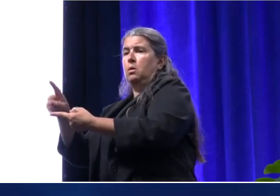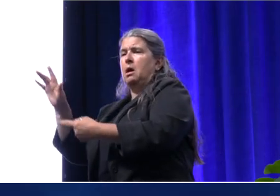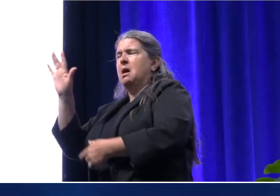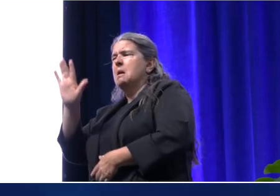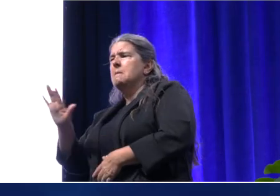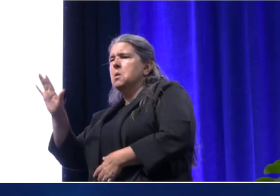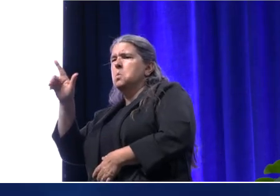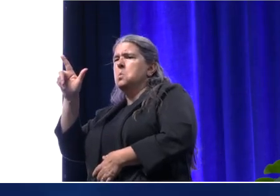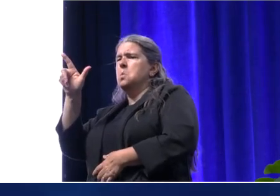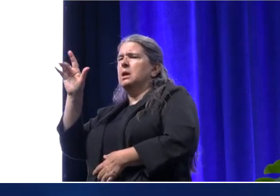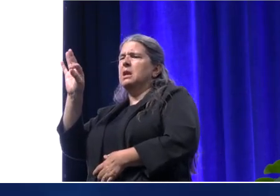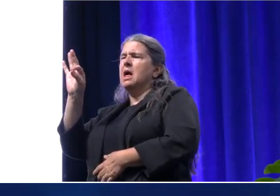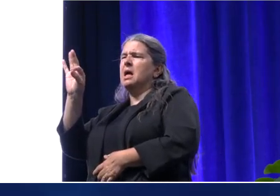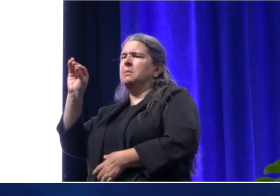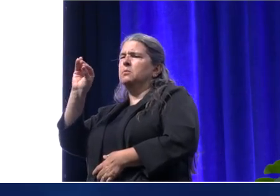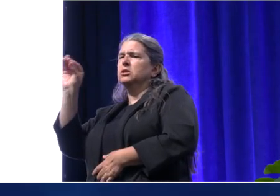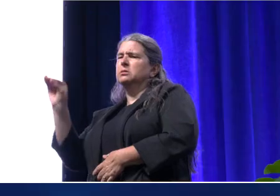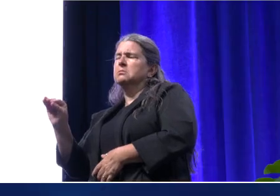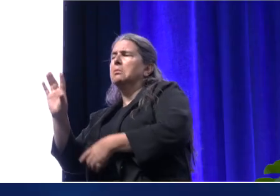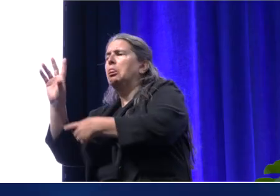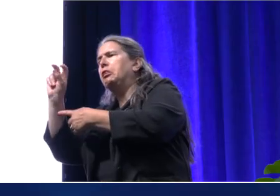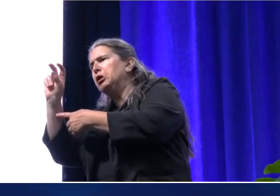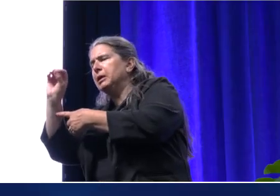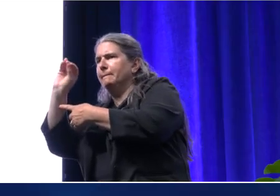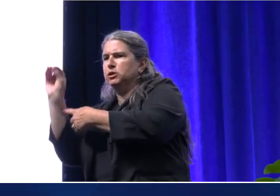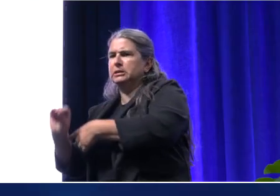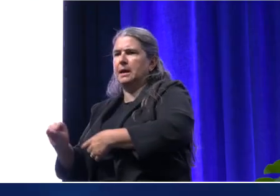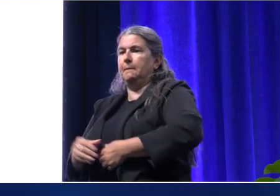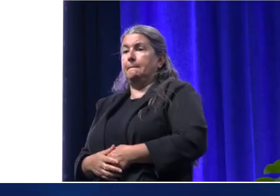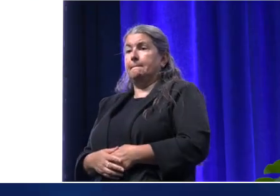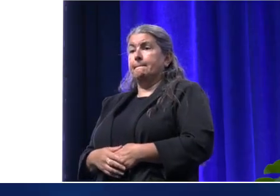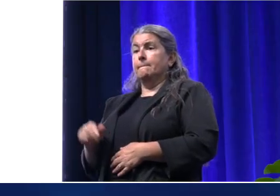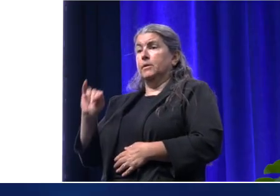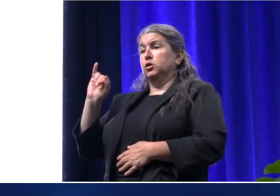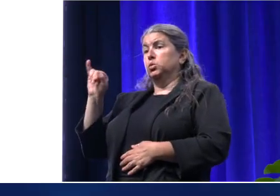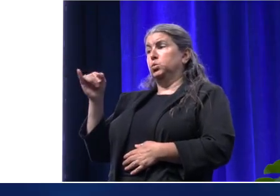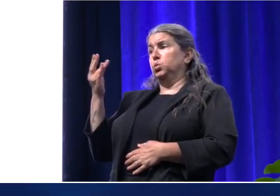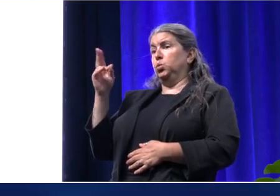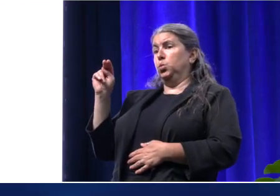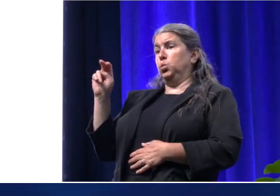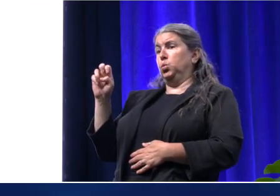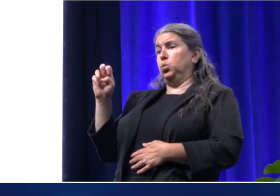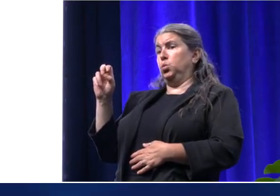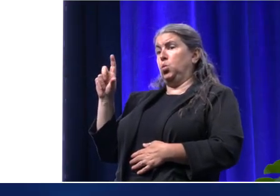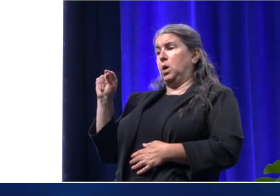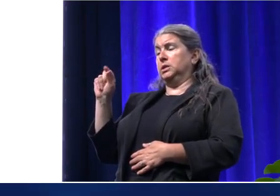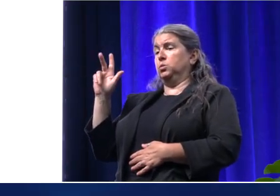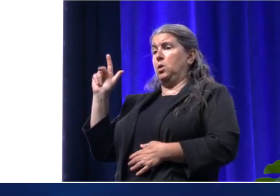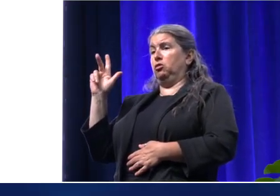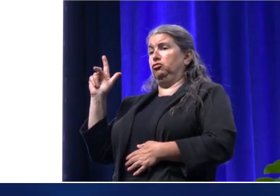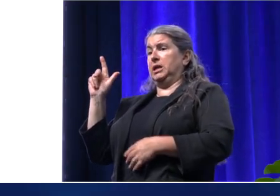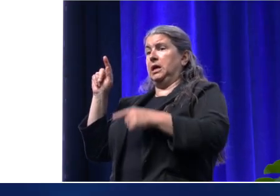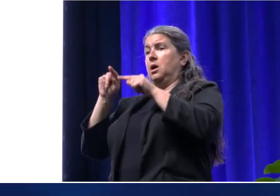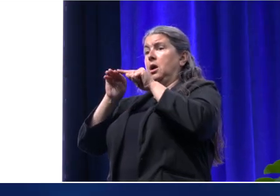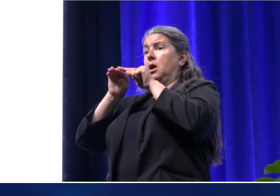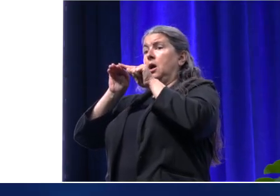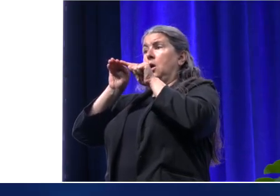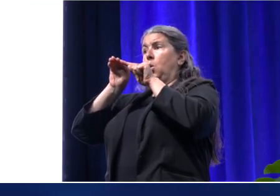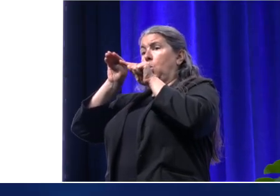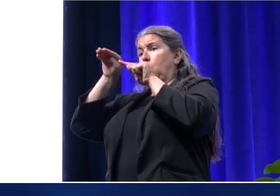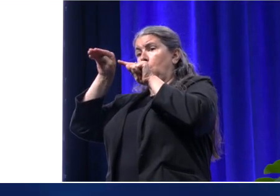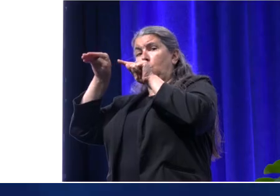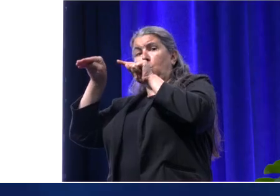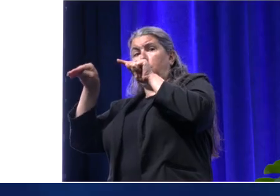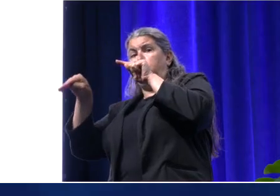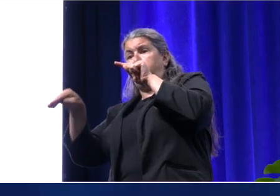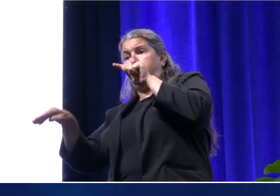about 30% from the peak in June of 2023 compared to December of 2024. This is what it looks like